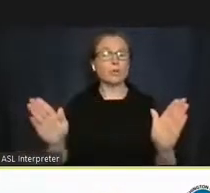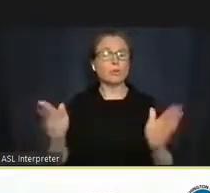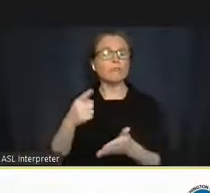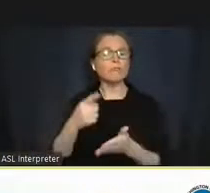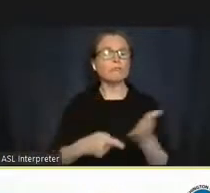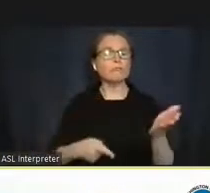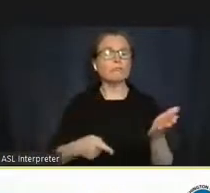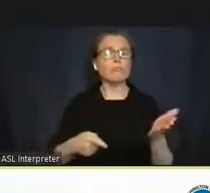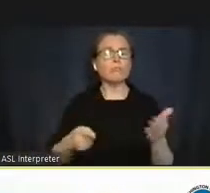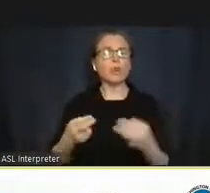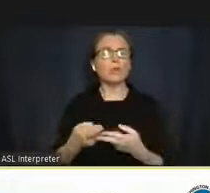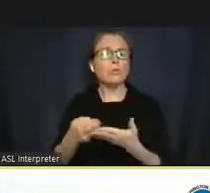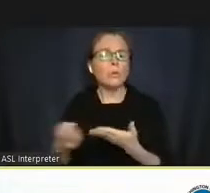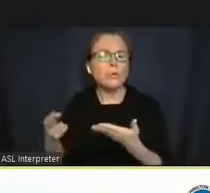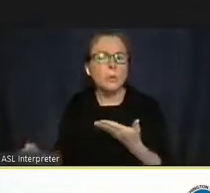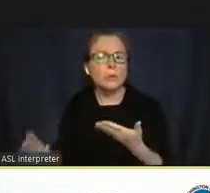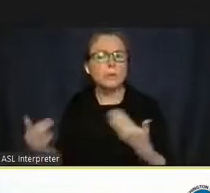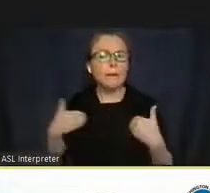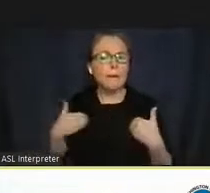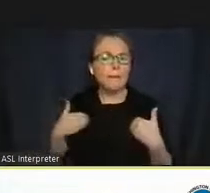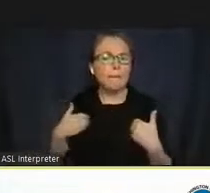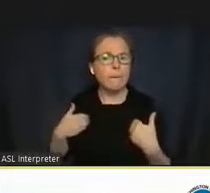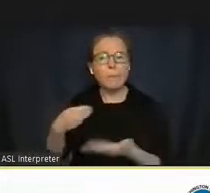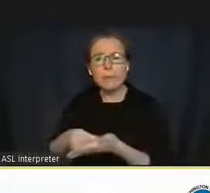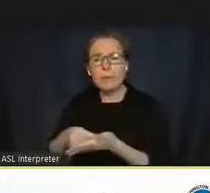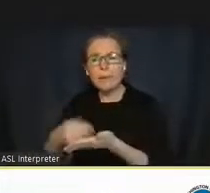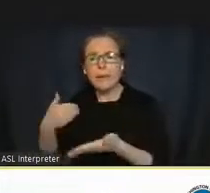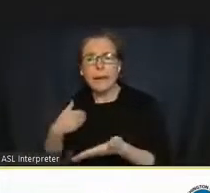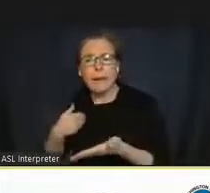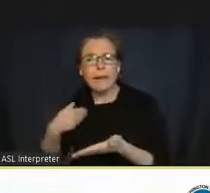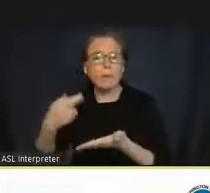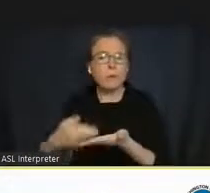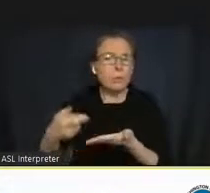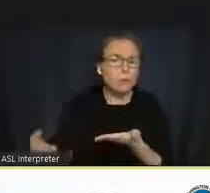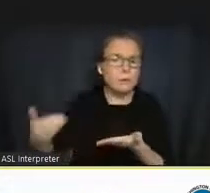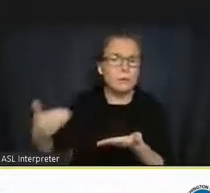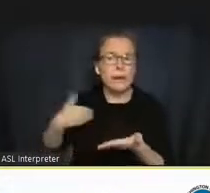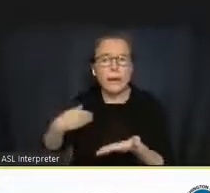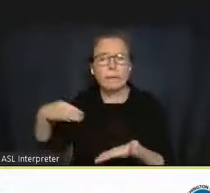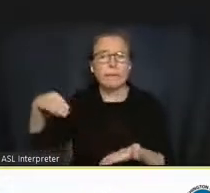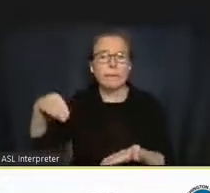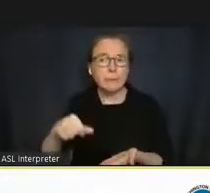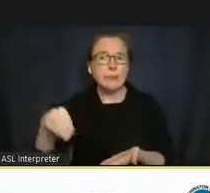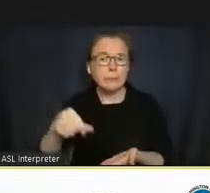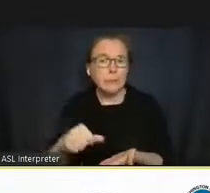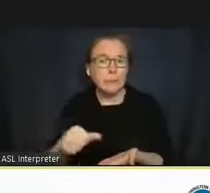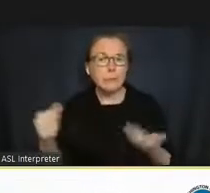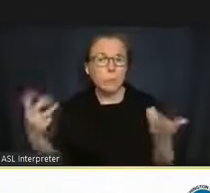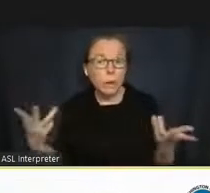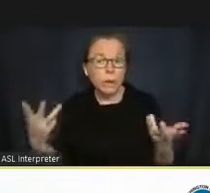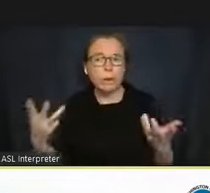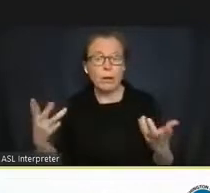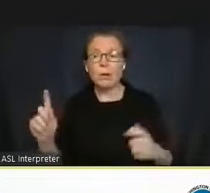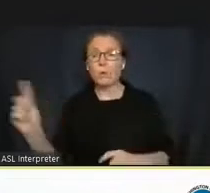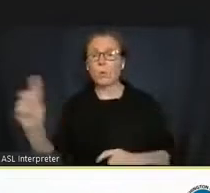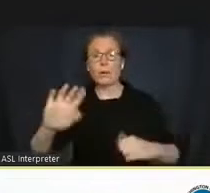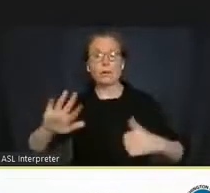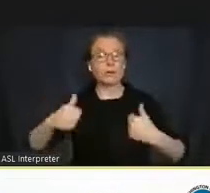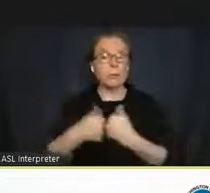and expenditures, and finally speak to some of the challenges we are facing this year as we work to balance the